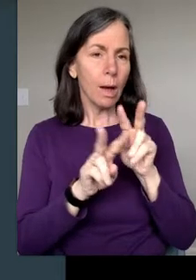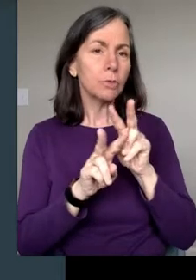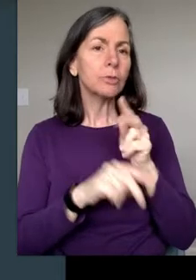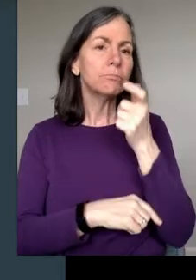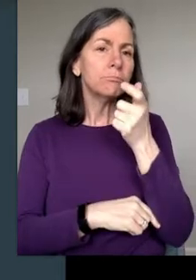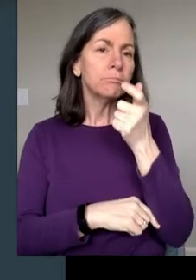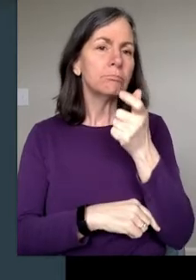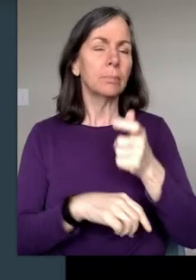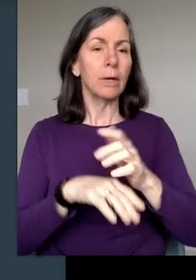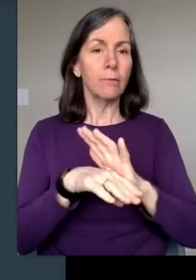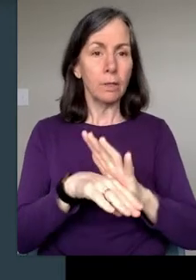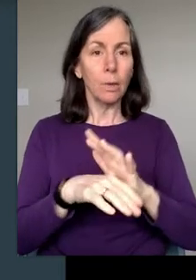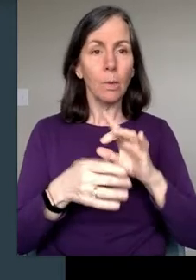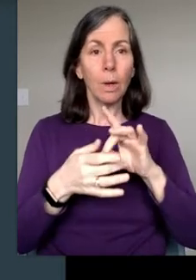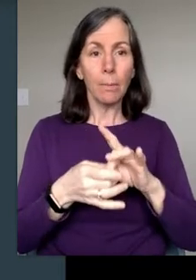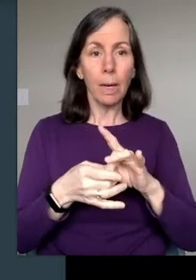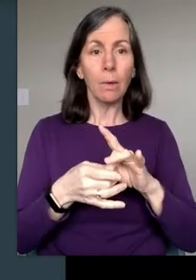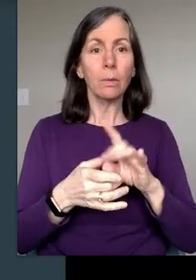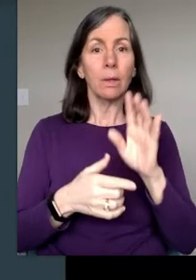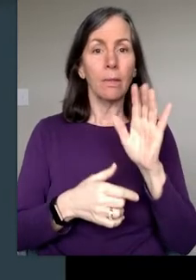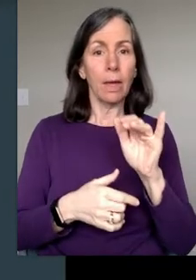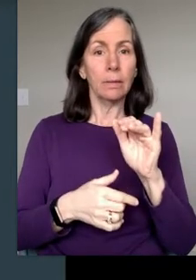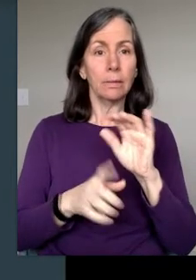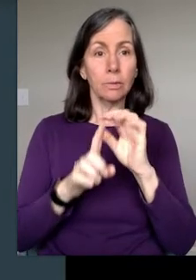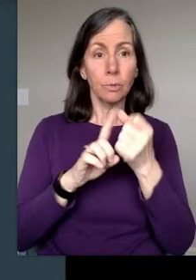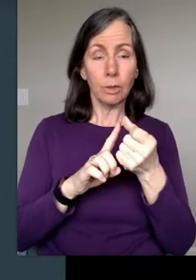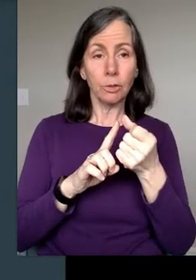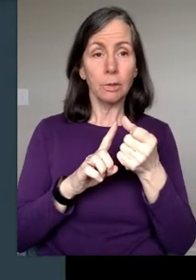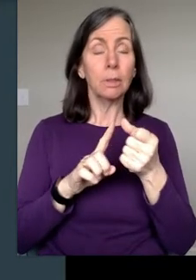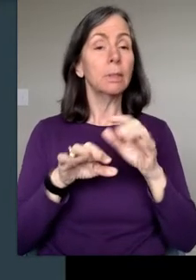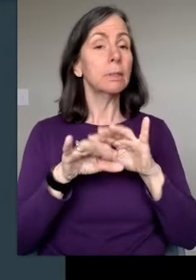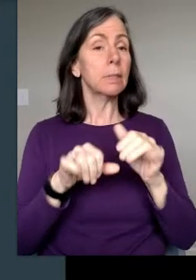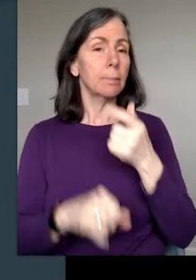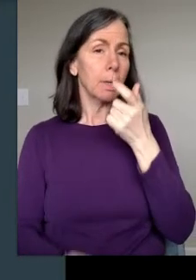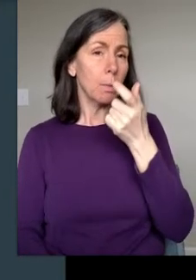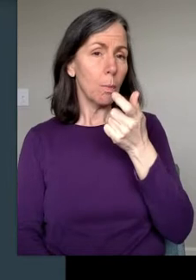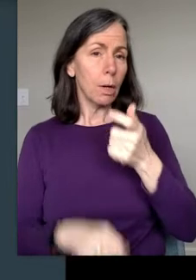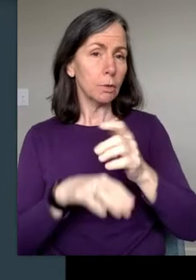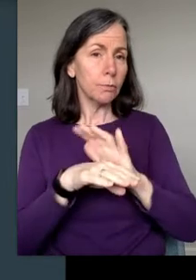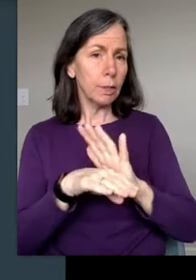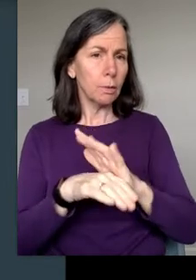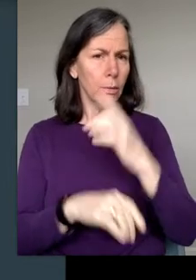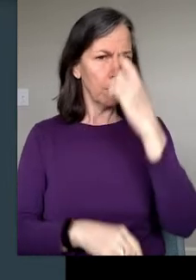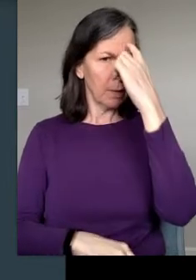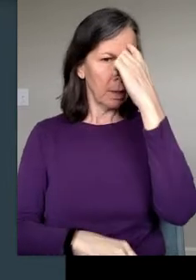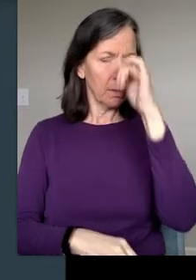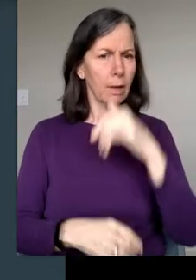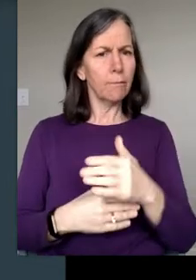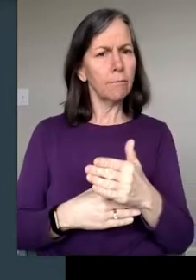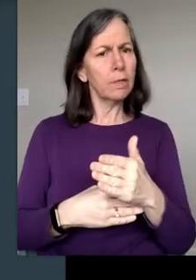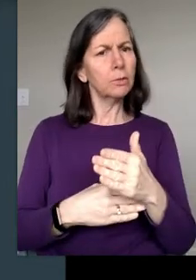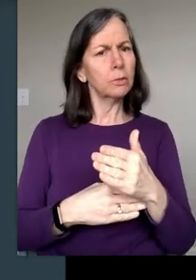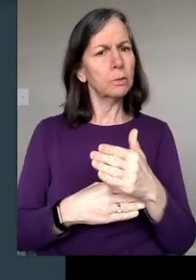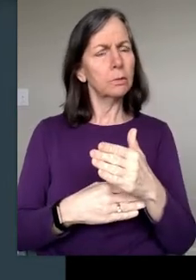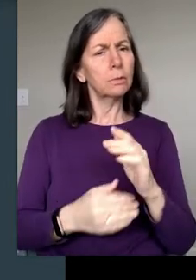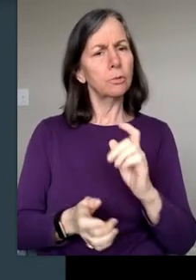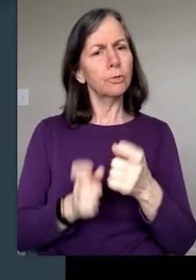2 minutes. While you're watching the video, think, what's happening to the sticklebacks? How are they